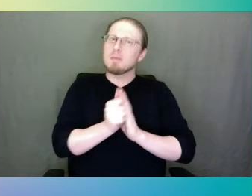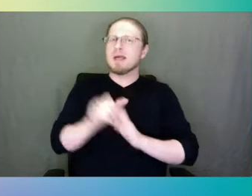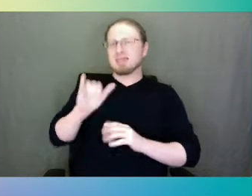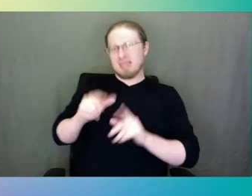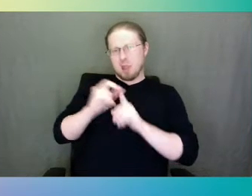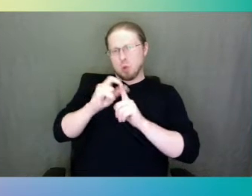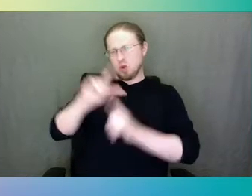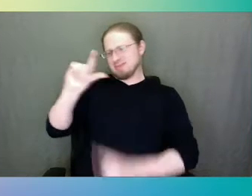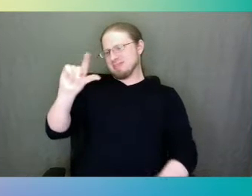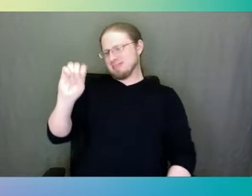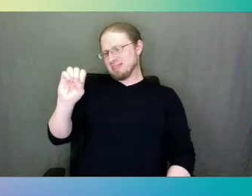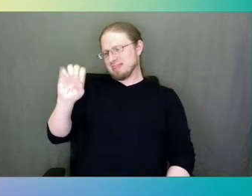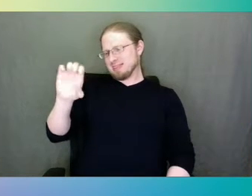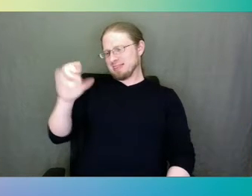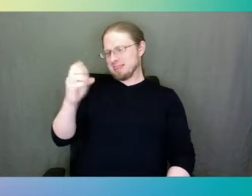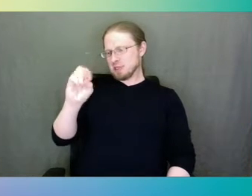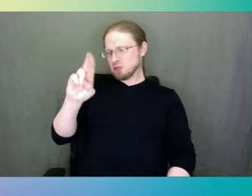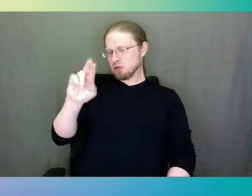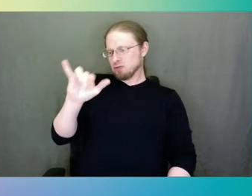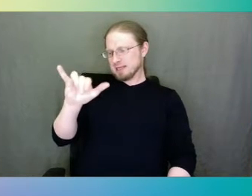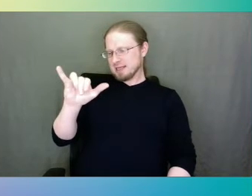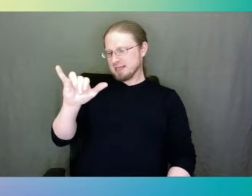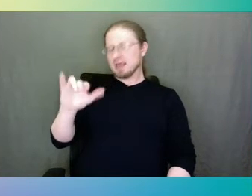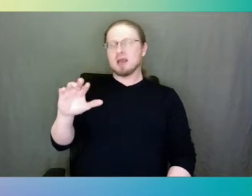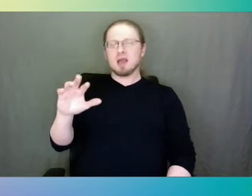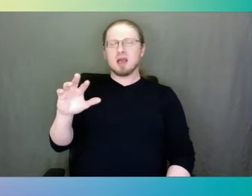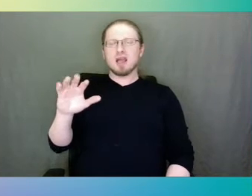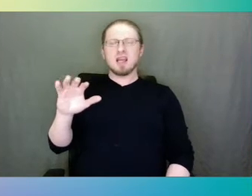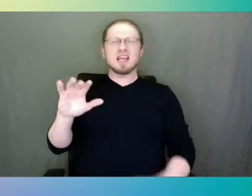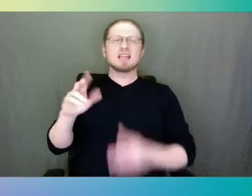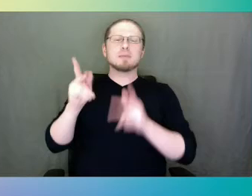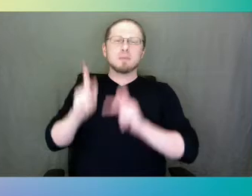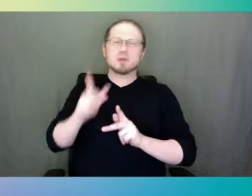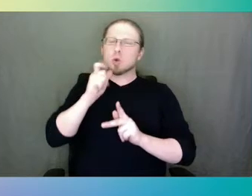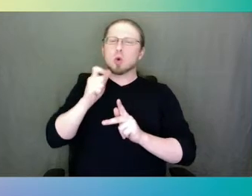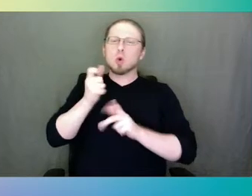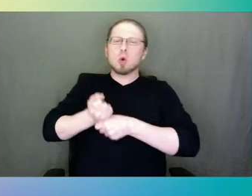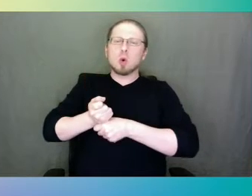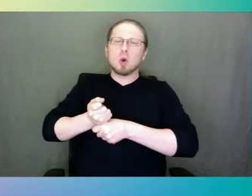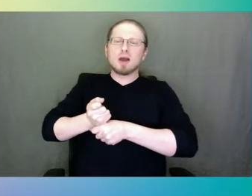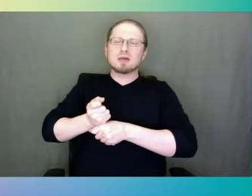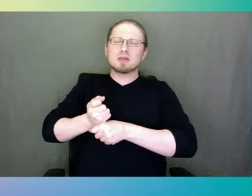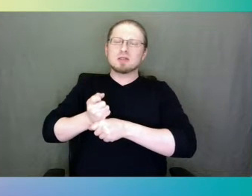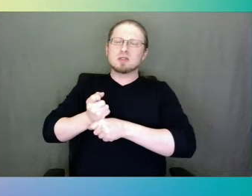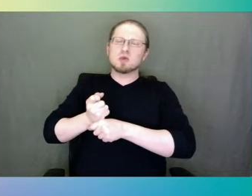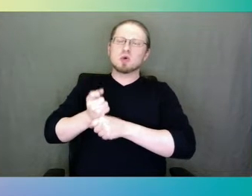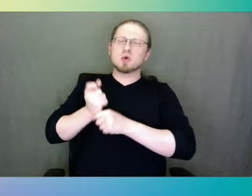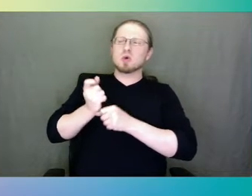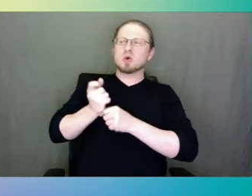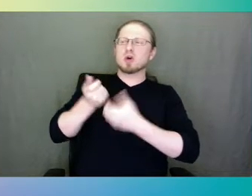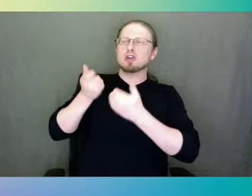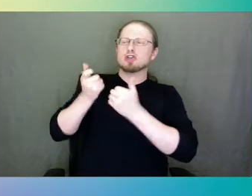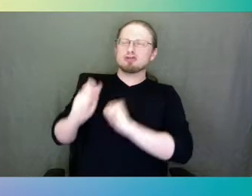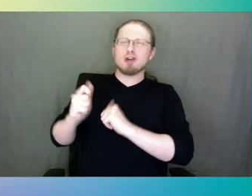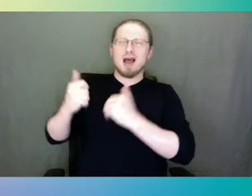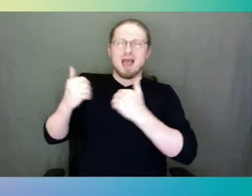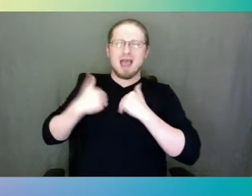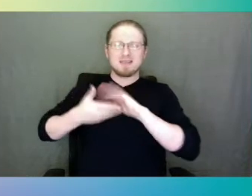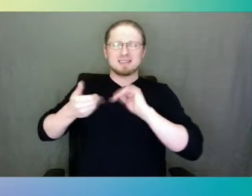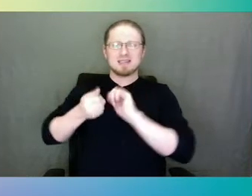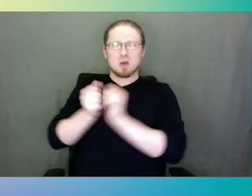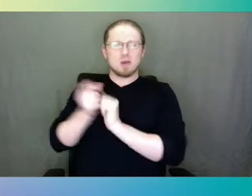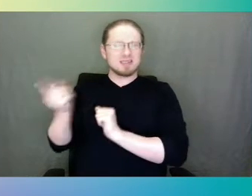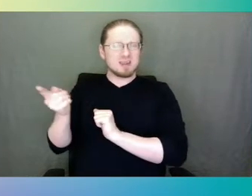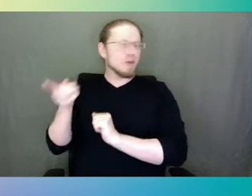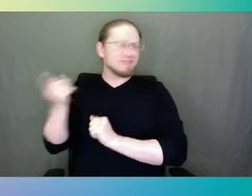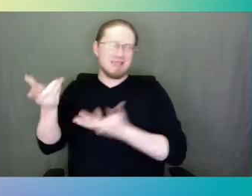connotation of a person who extends unwanted sexual advances on someone. So there's that abusive nature, which